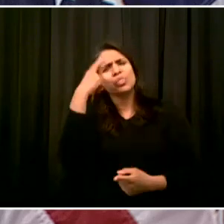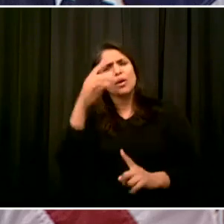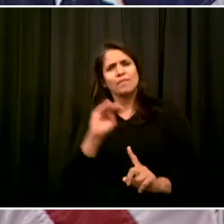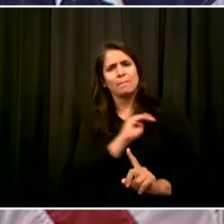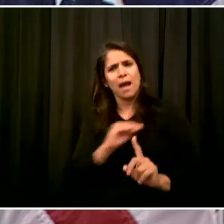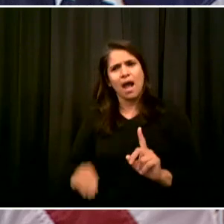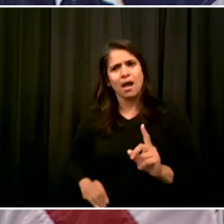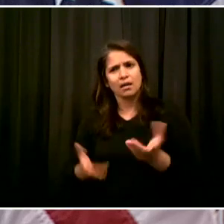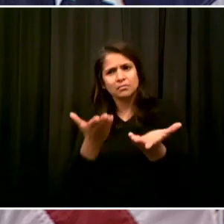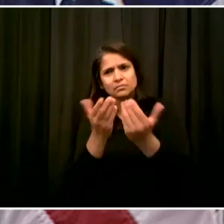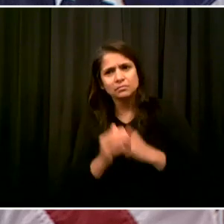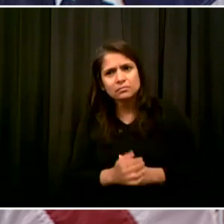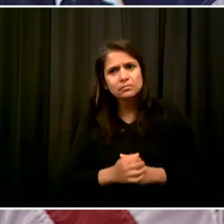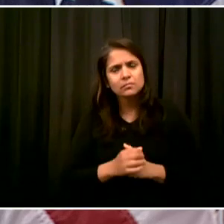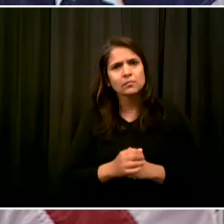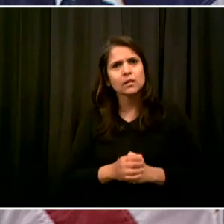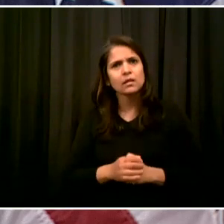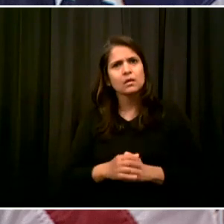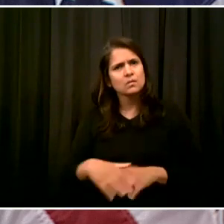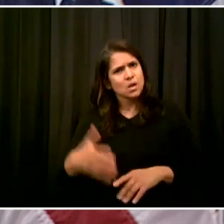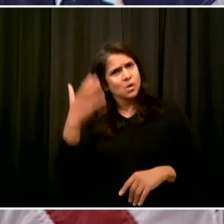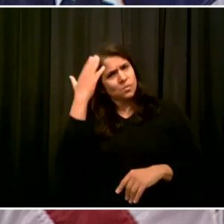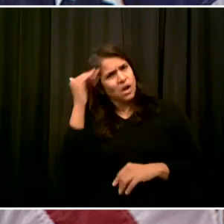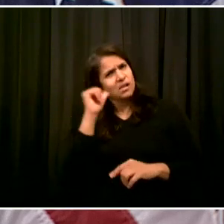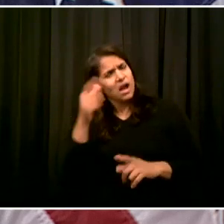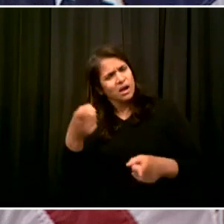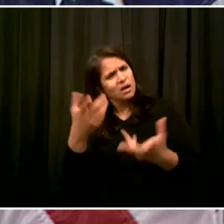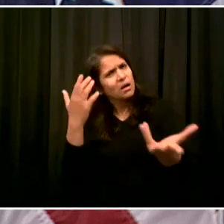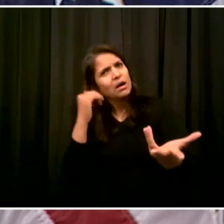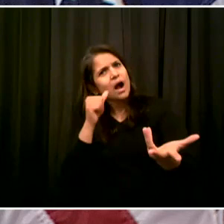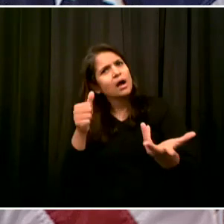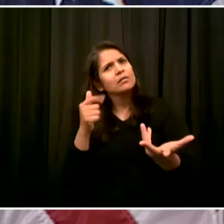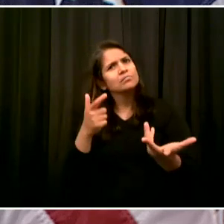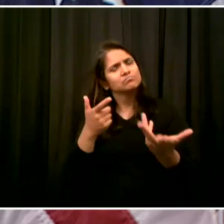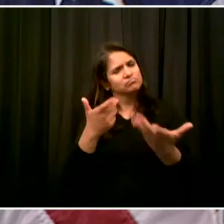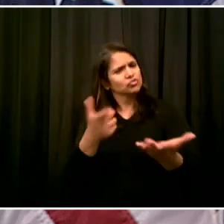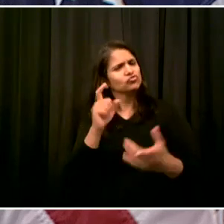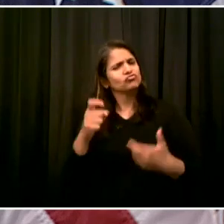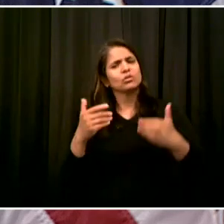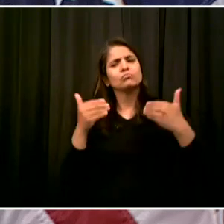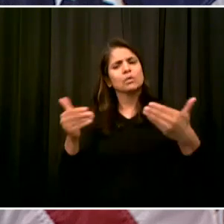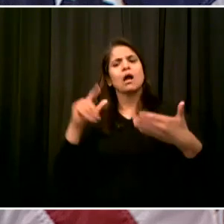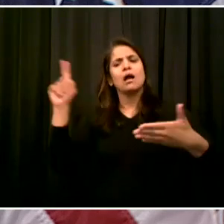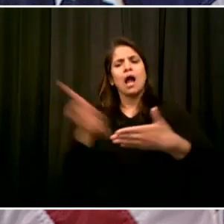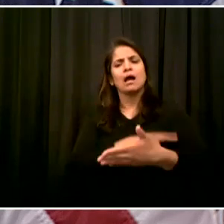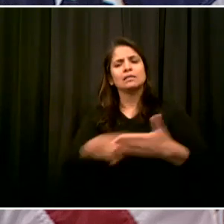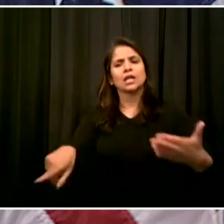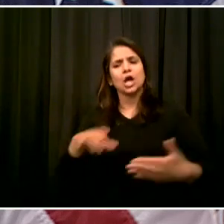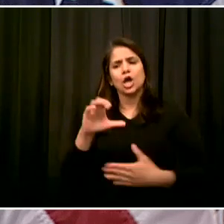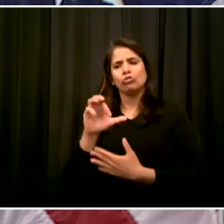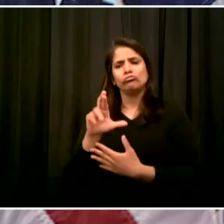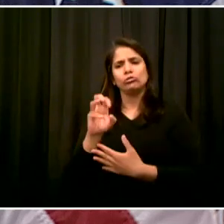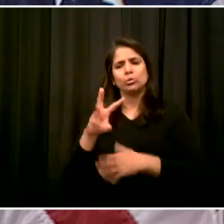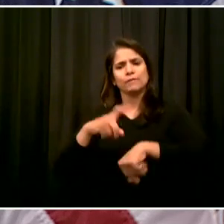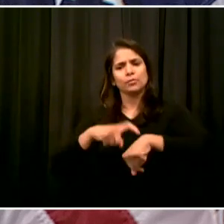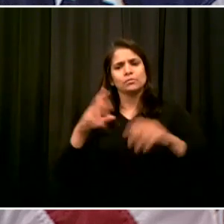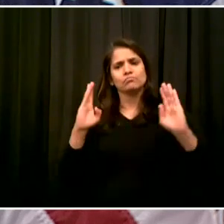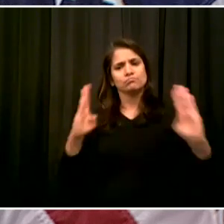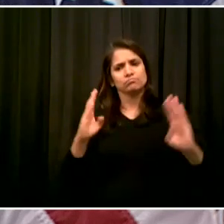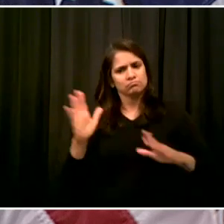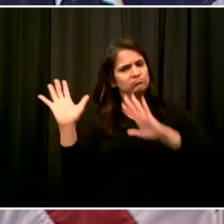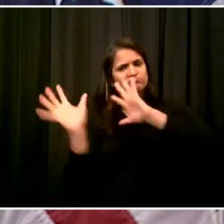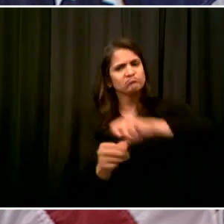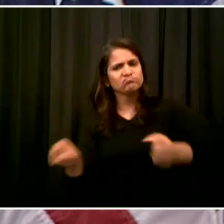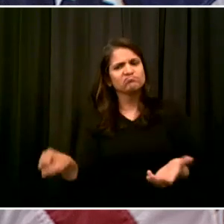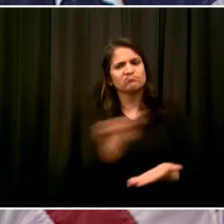cancellation of the curfew? And my second question is about discipline, which you have talked about a lot today, and about how it's coming and about